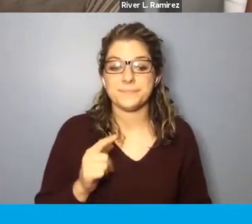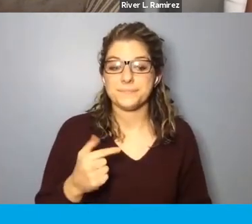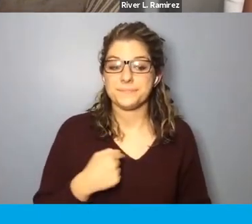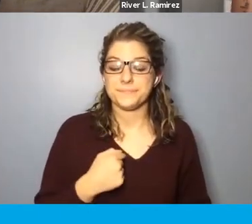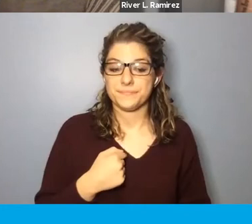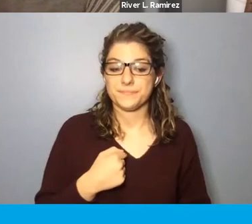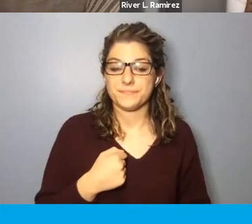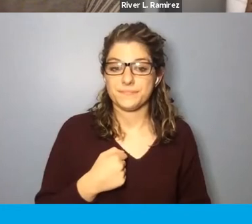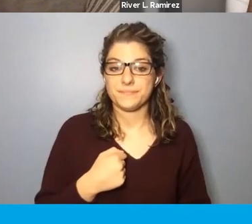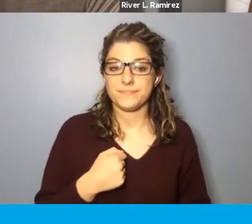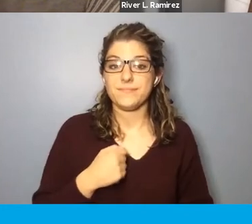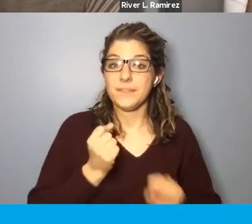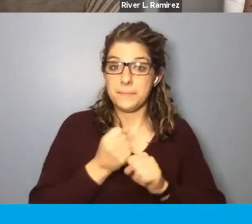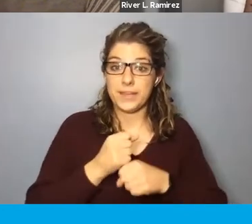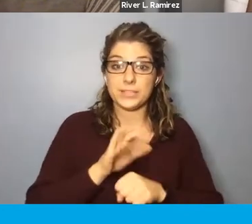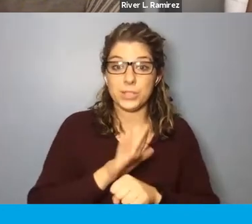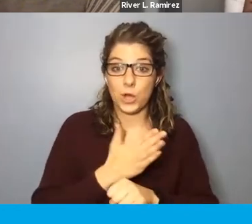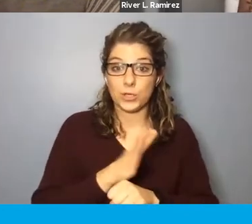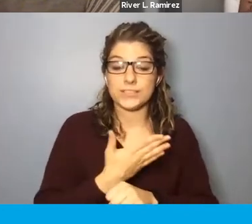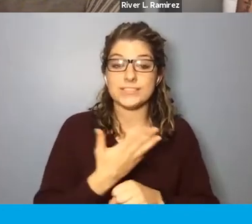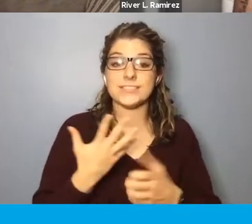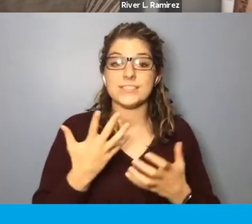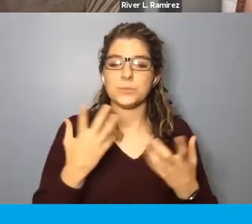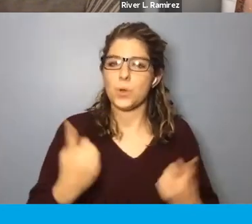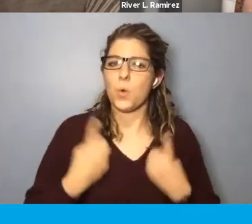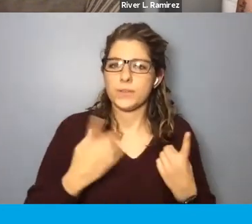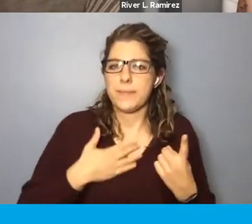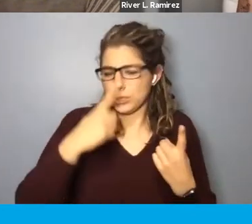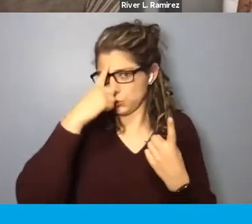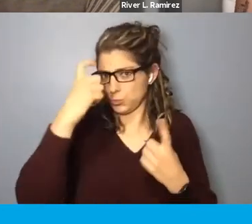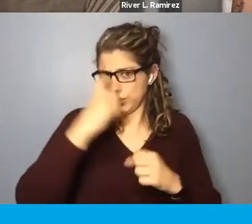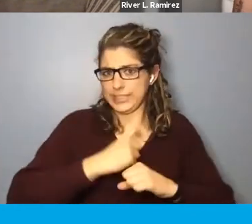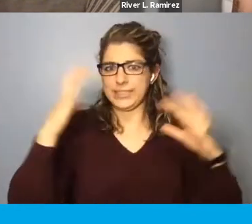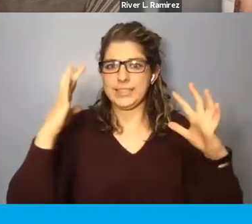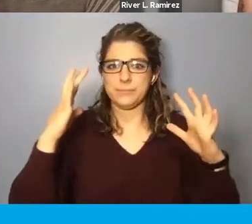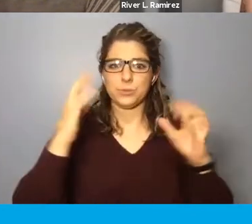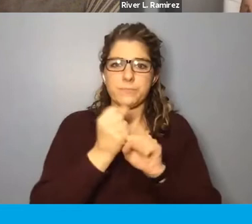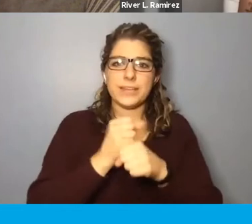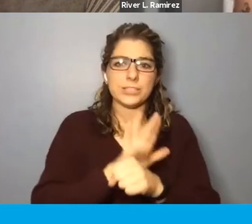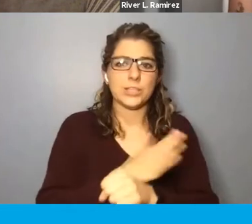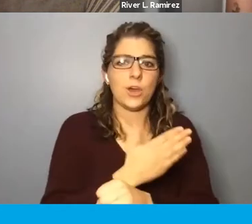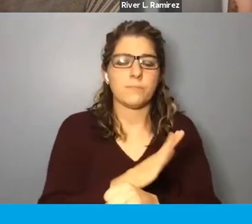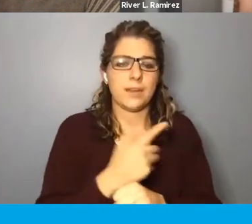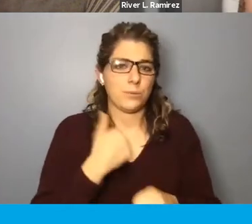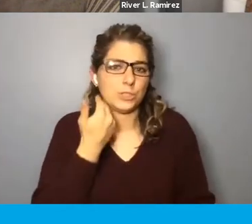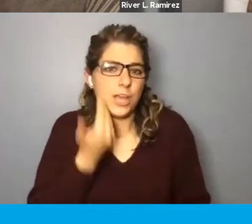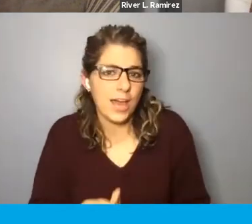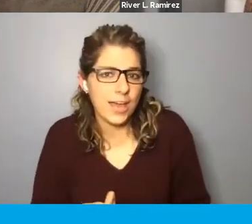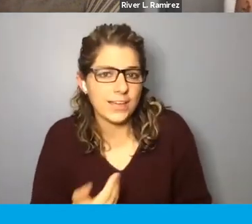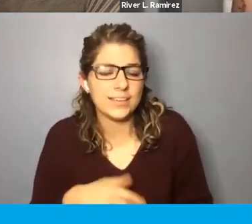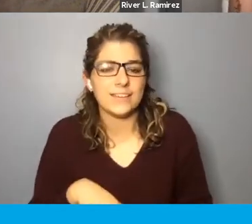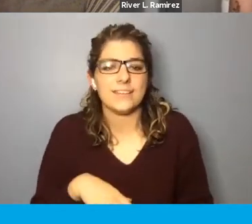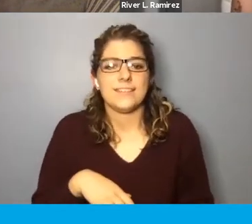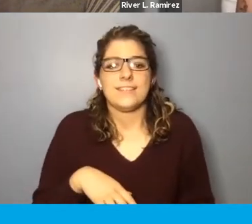I started making songs, and it was always like my dream to like make songs, but I was always too shy. And